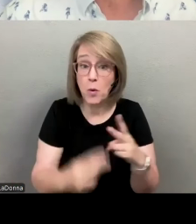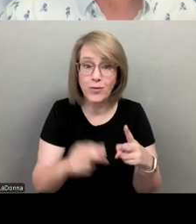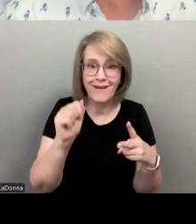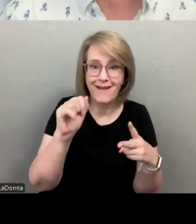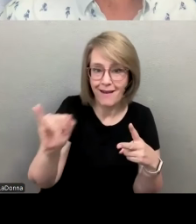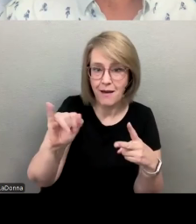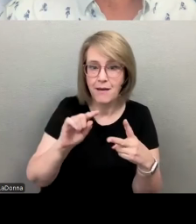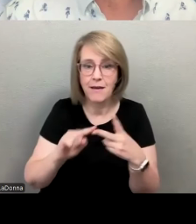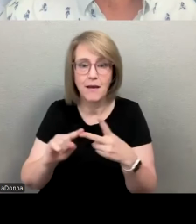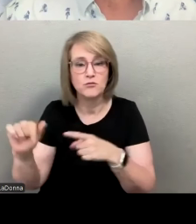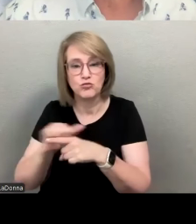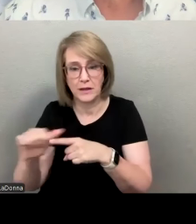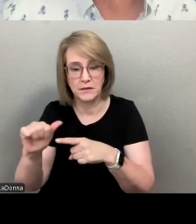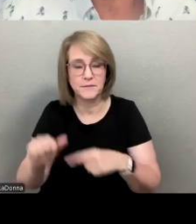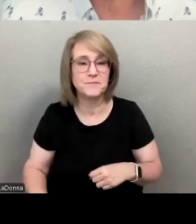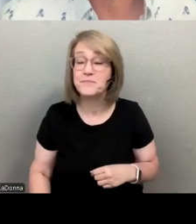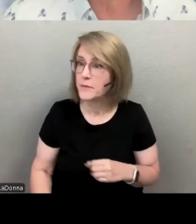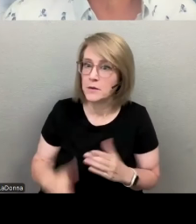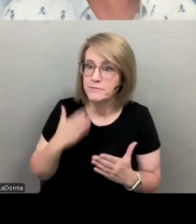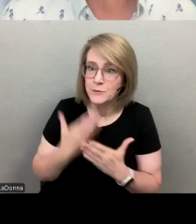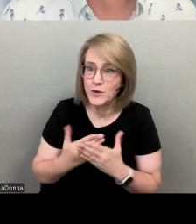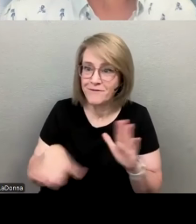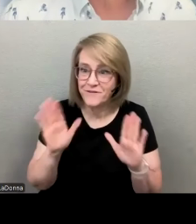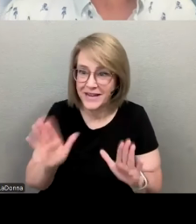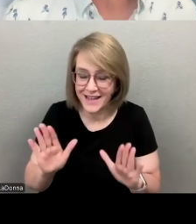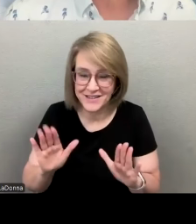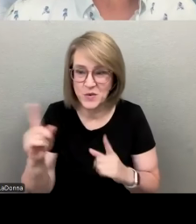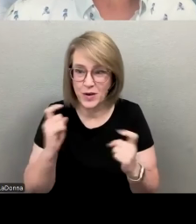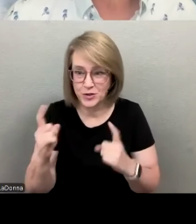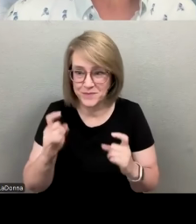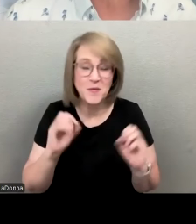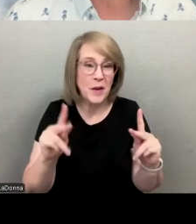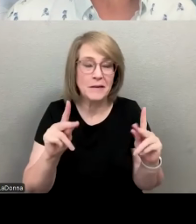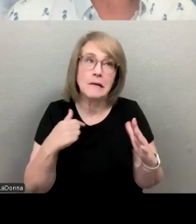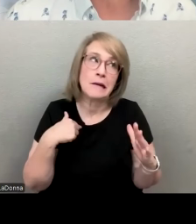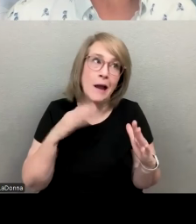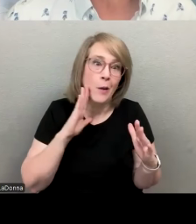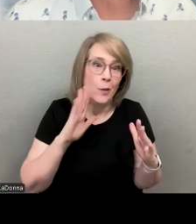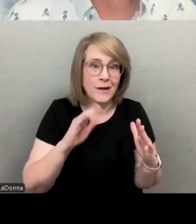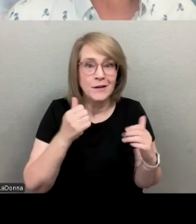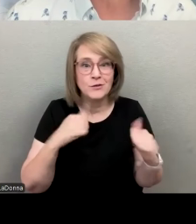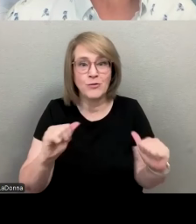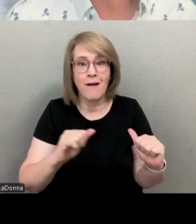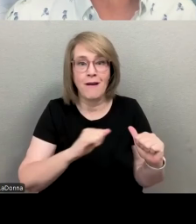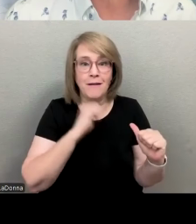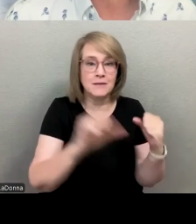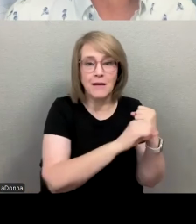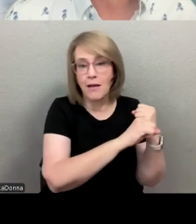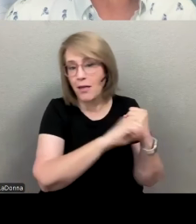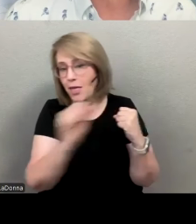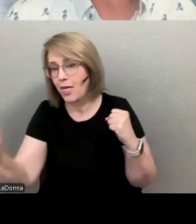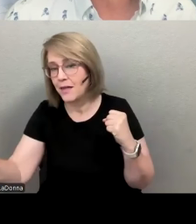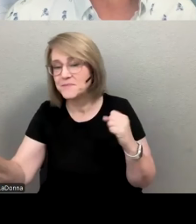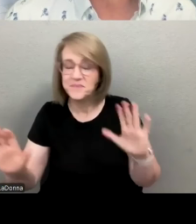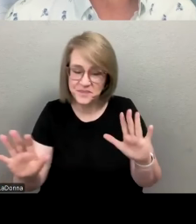Fantastic question. These are such great questions. So I have a couple I will try and not be too long-winded here. So I think there's